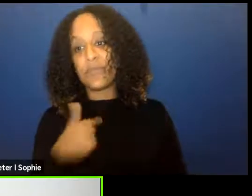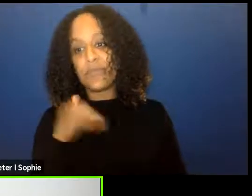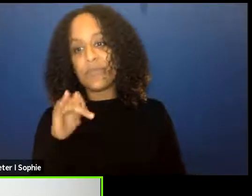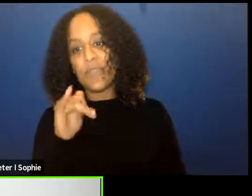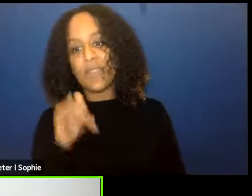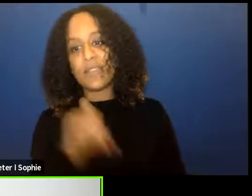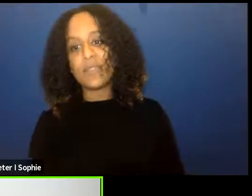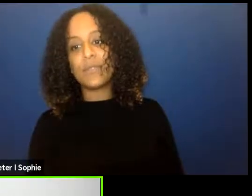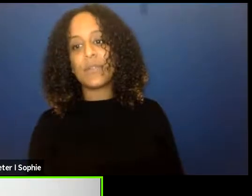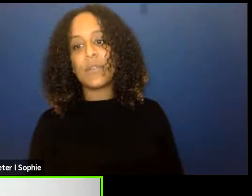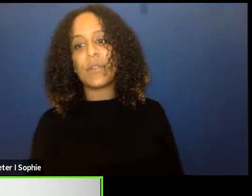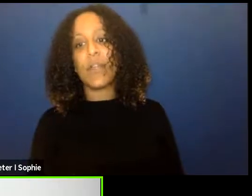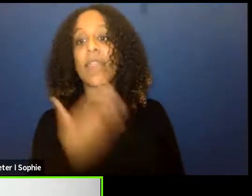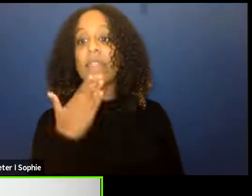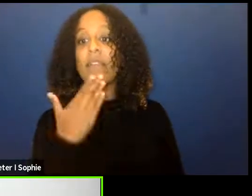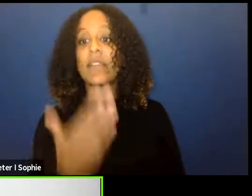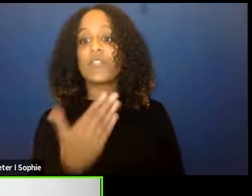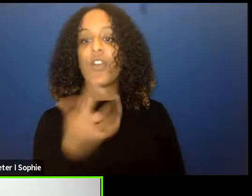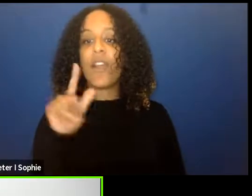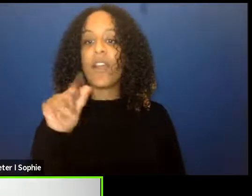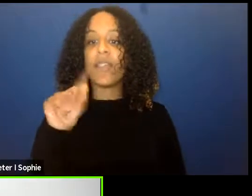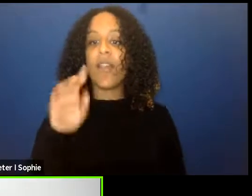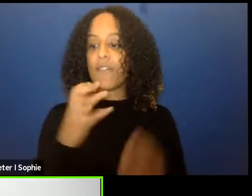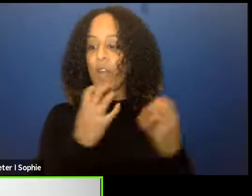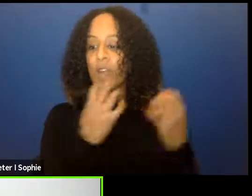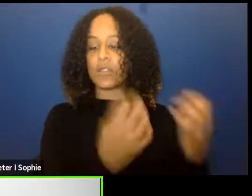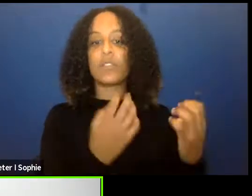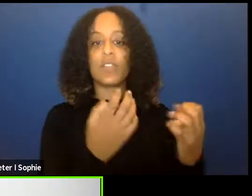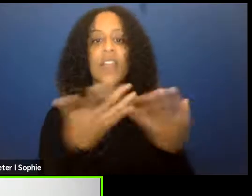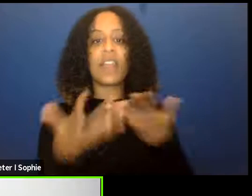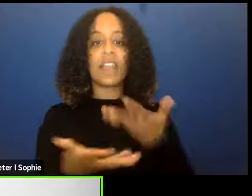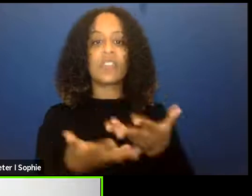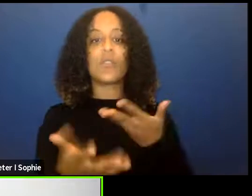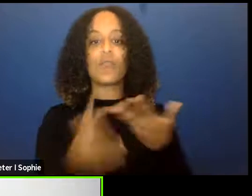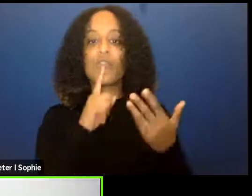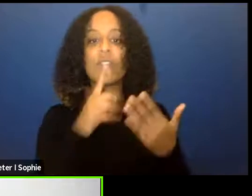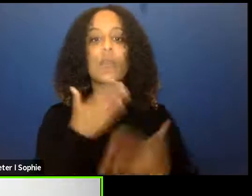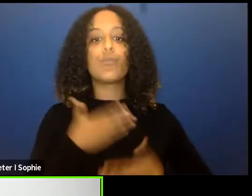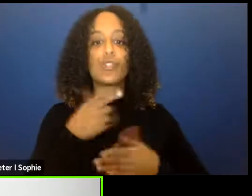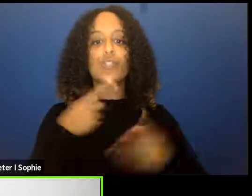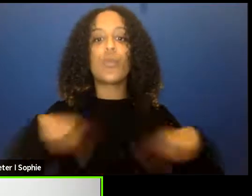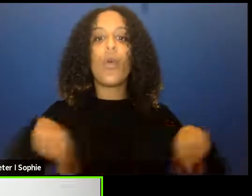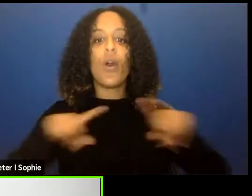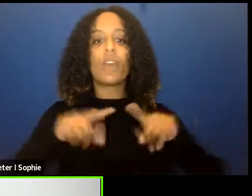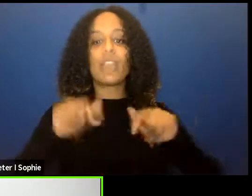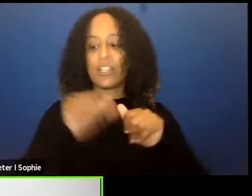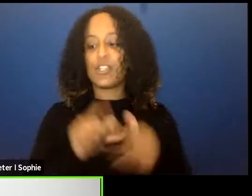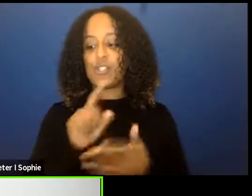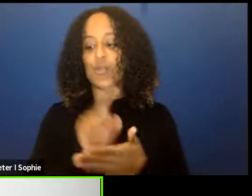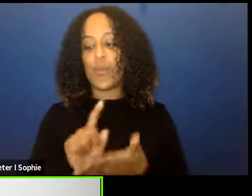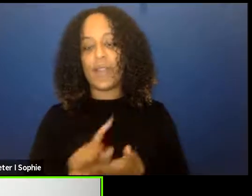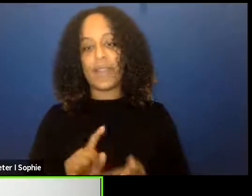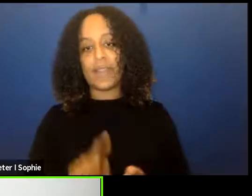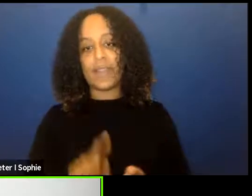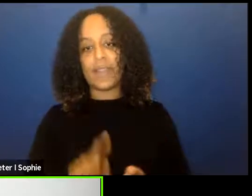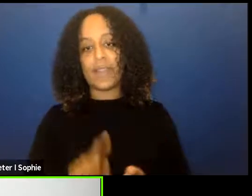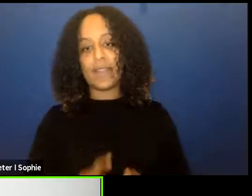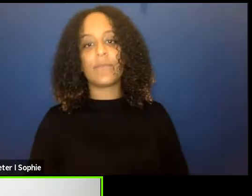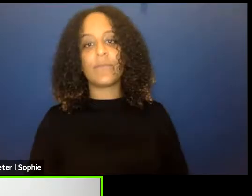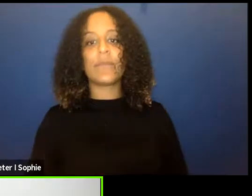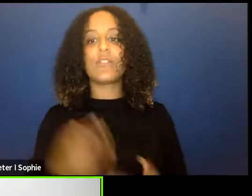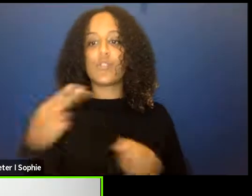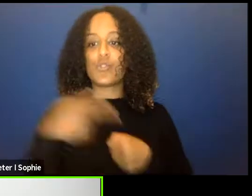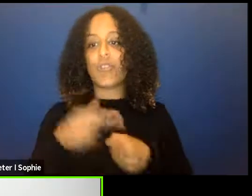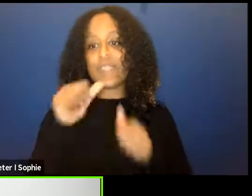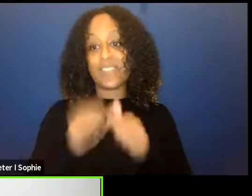too. And thanks to our live audience here for your questions and your engagement. Really appreciate you all being here each week. So join us